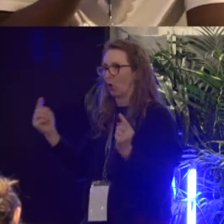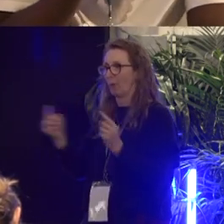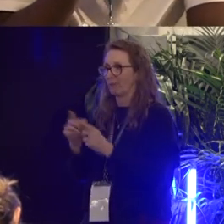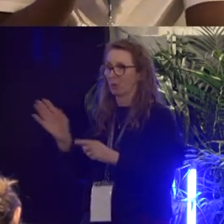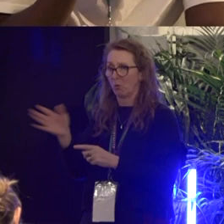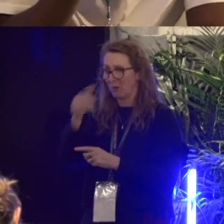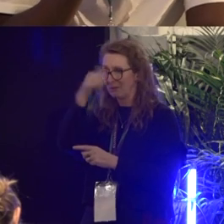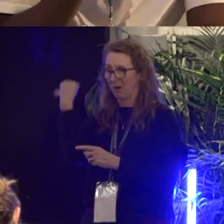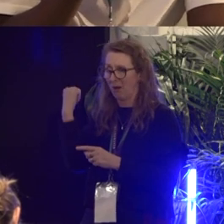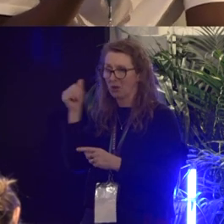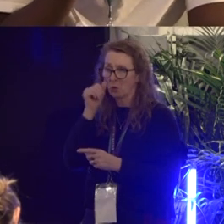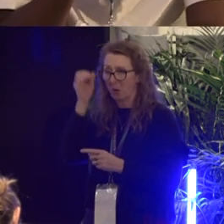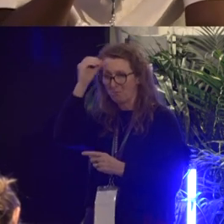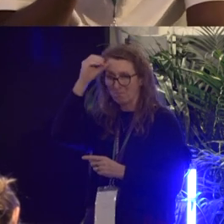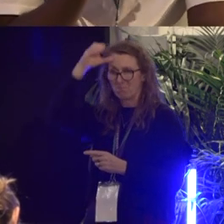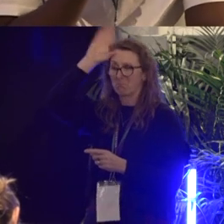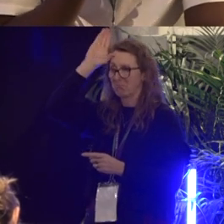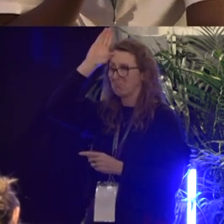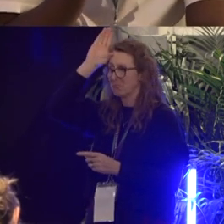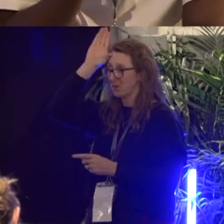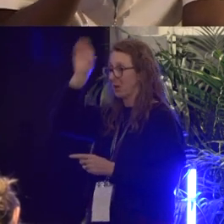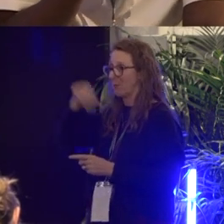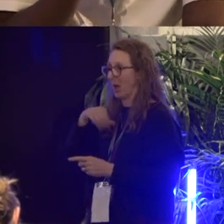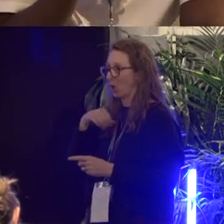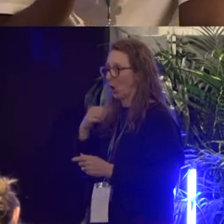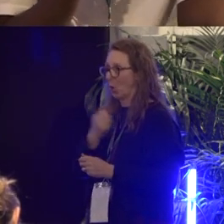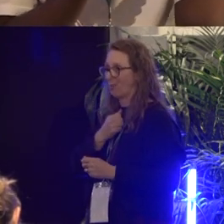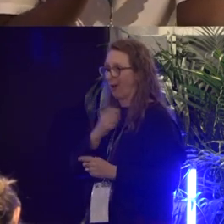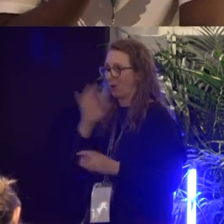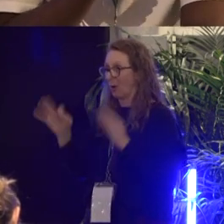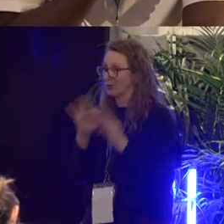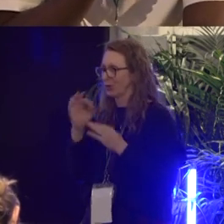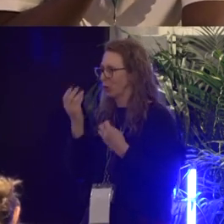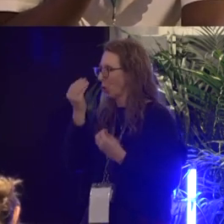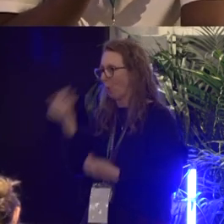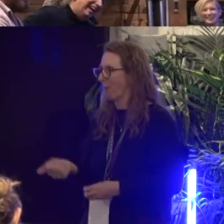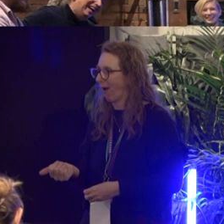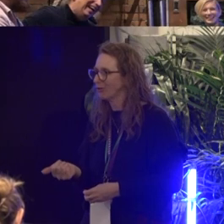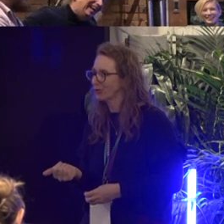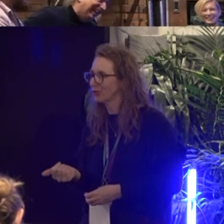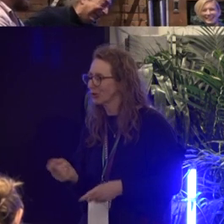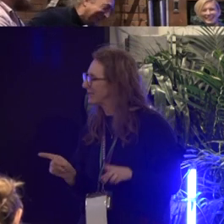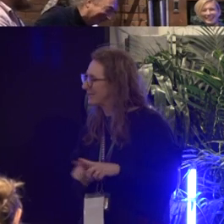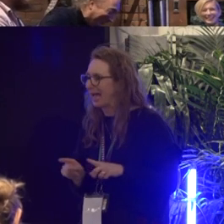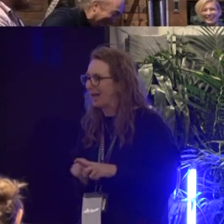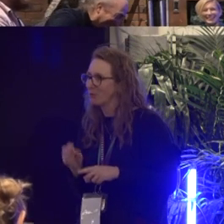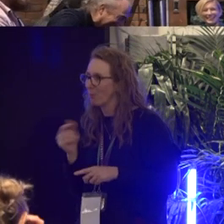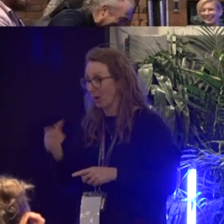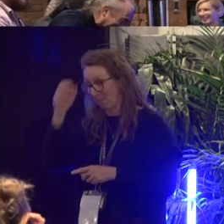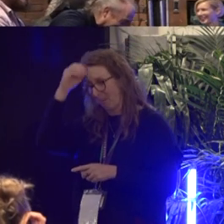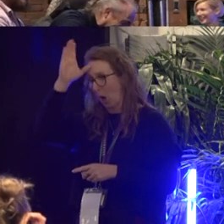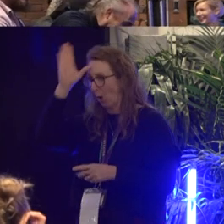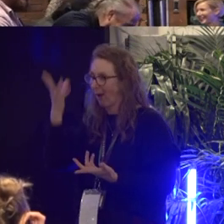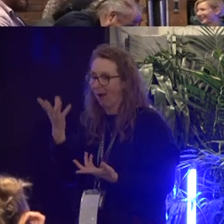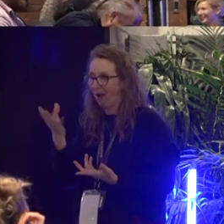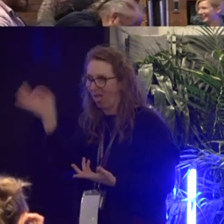You lot all know so much. But I know from my questions that you don't know much either. So that's fun, man. Keep up the good